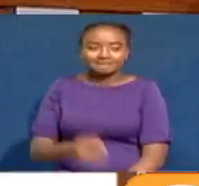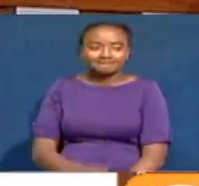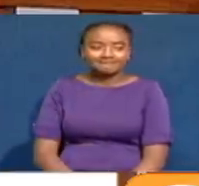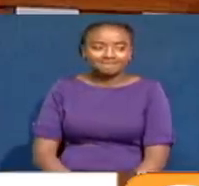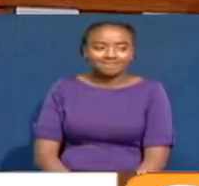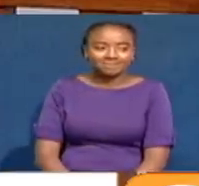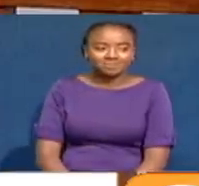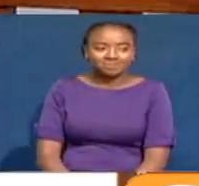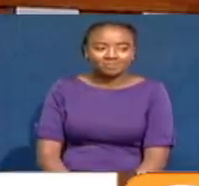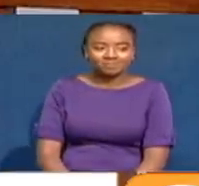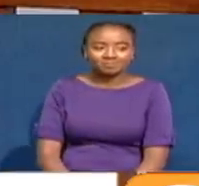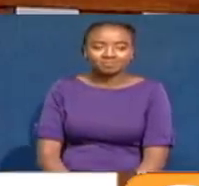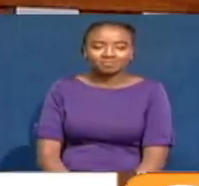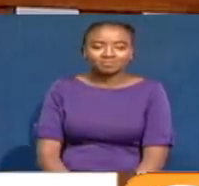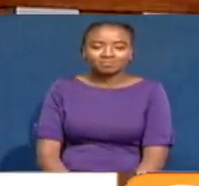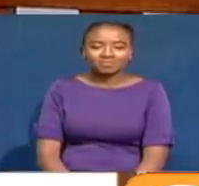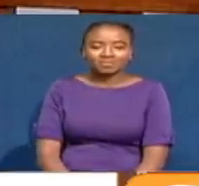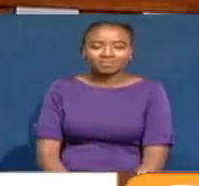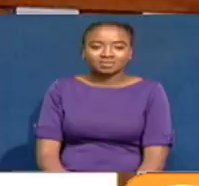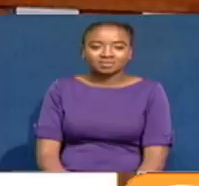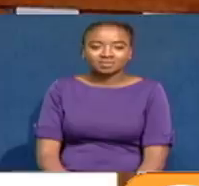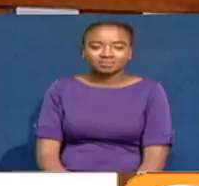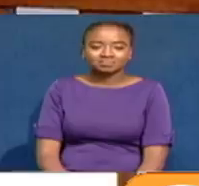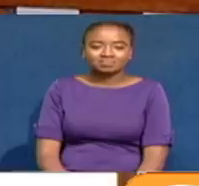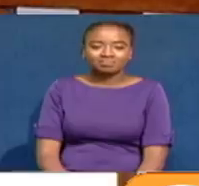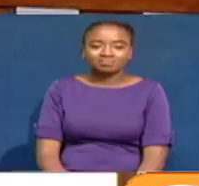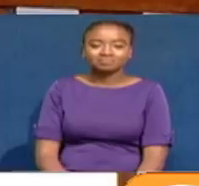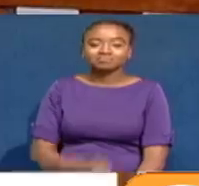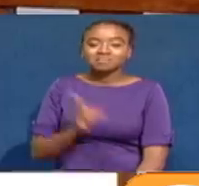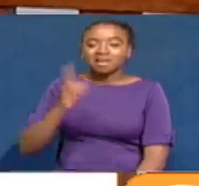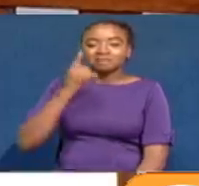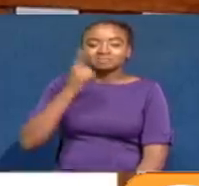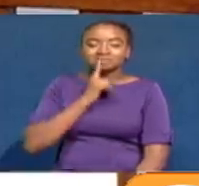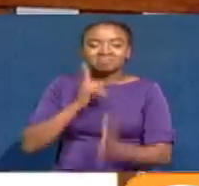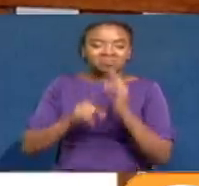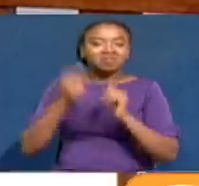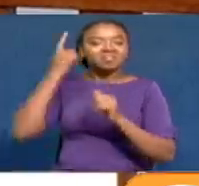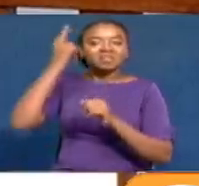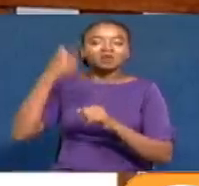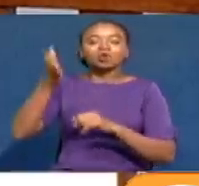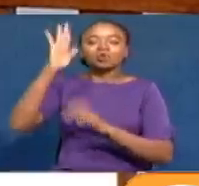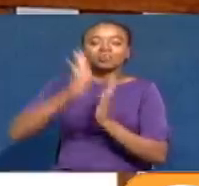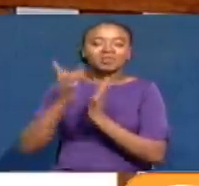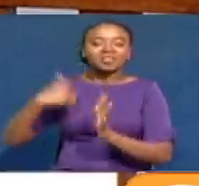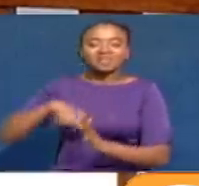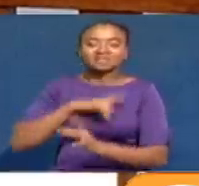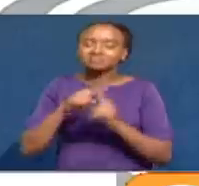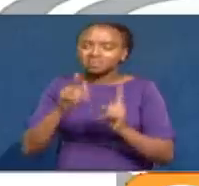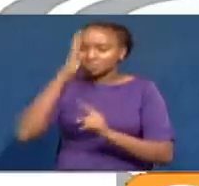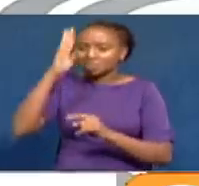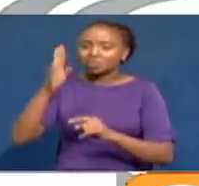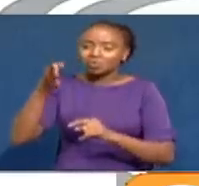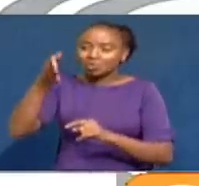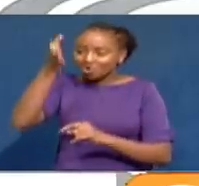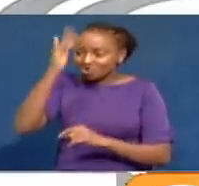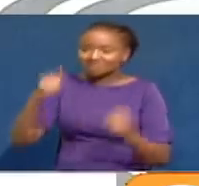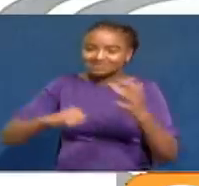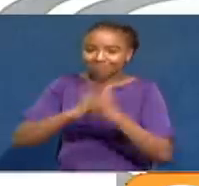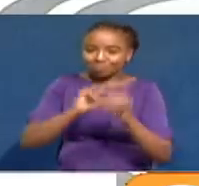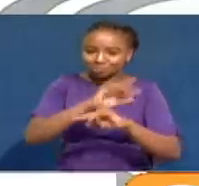way they always say, hey, Mungu wako nasisi, Mungu wako binguni. As if the Mungu is not for us all. Just the same thing with the politicians. Okay,